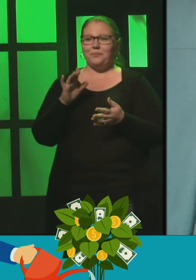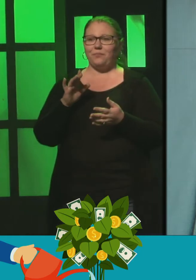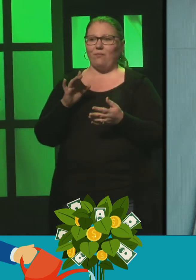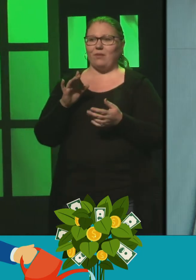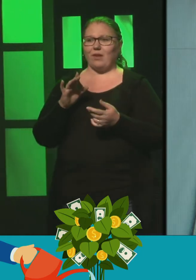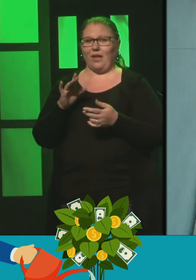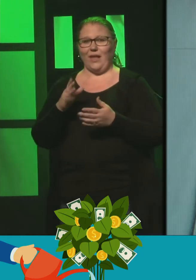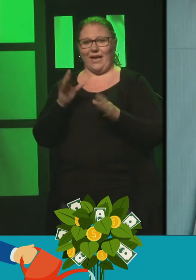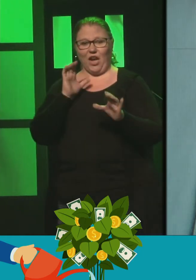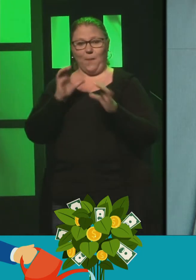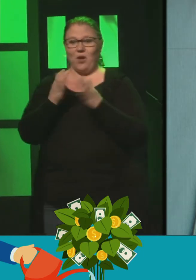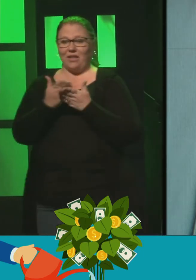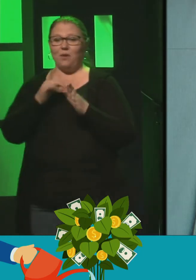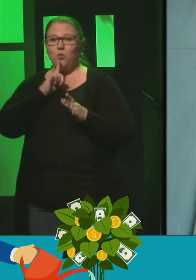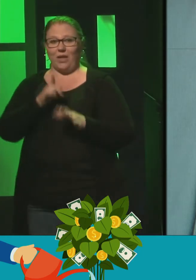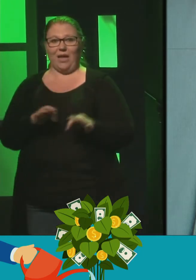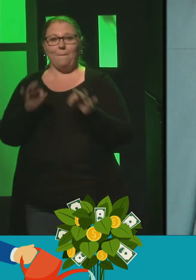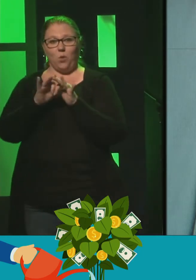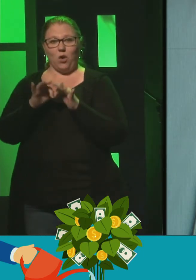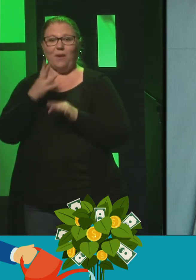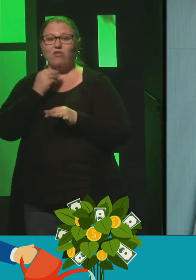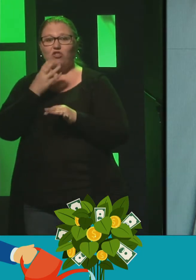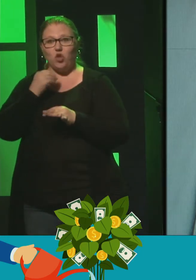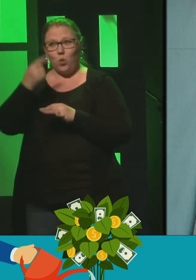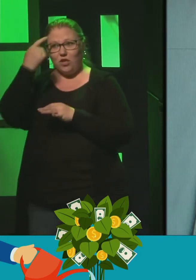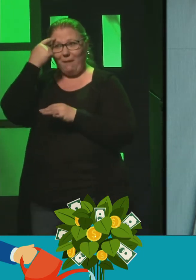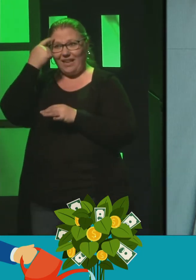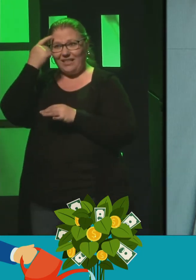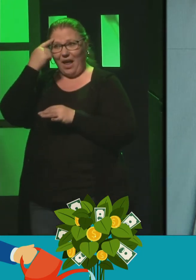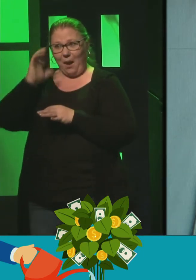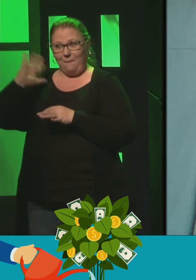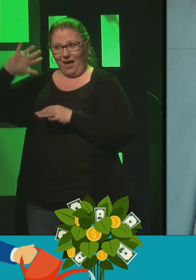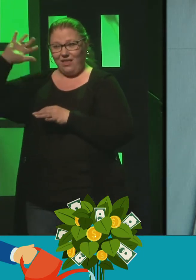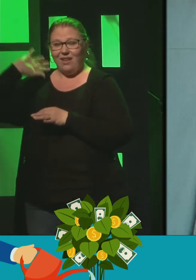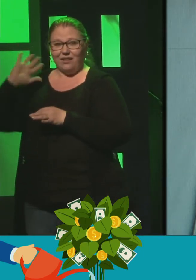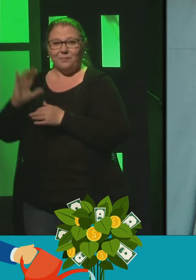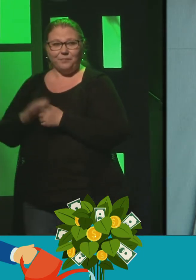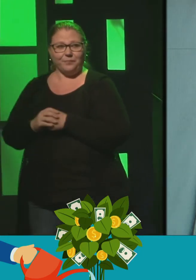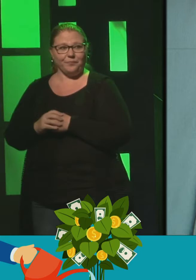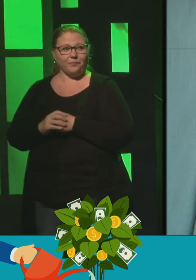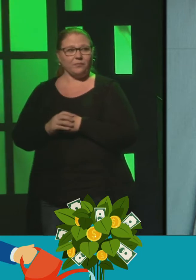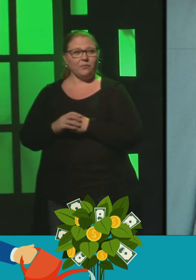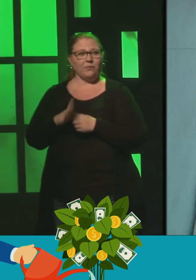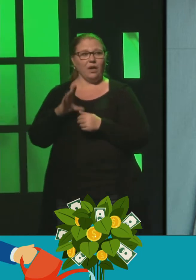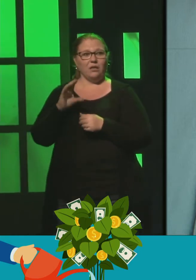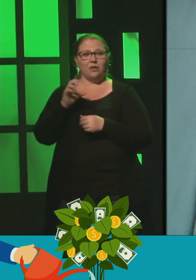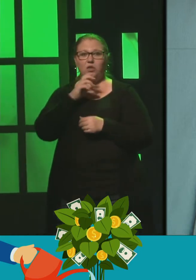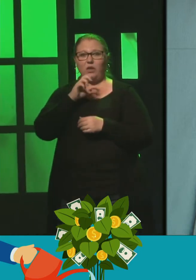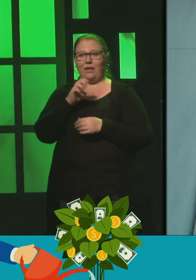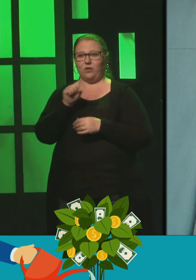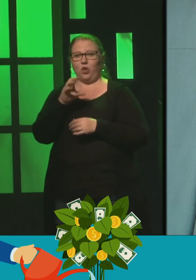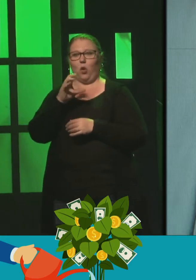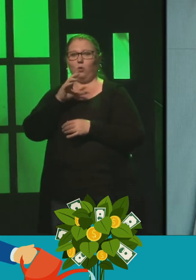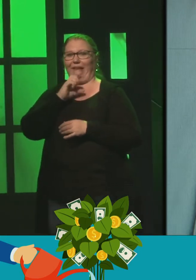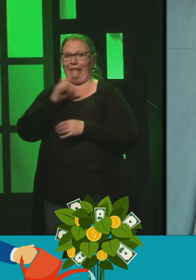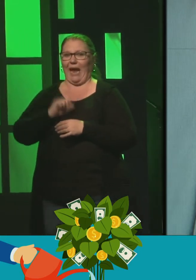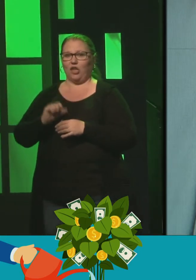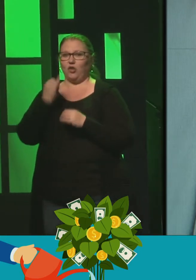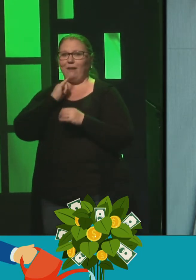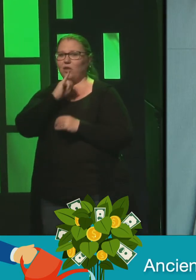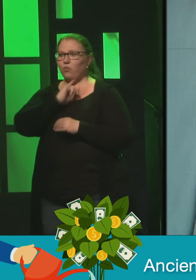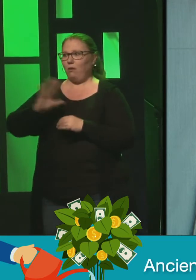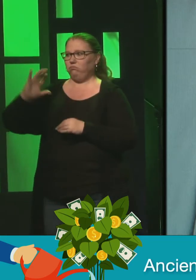really important about the Jewish mindset and the mindset in antiquity in general, right? So ancient Israel believed